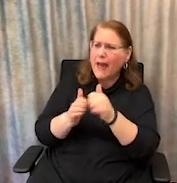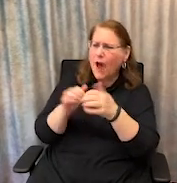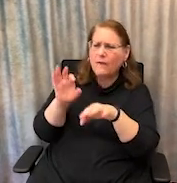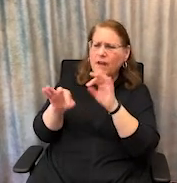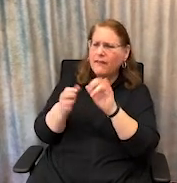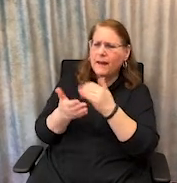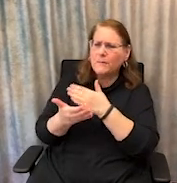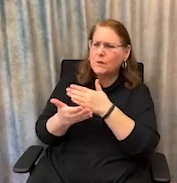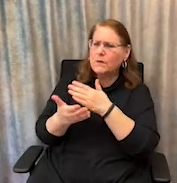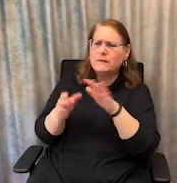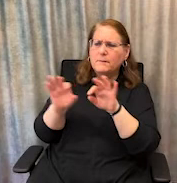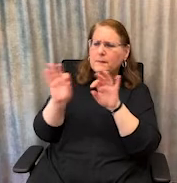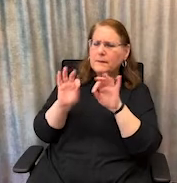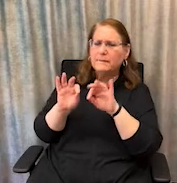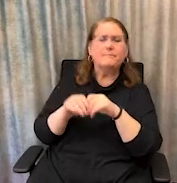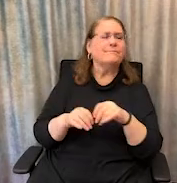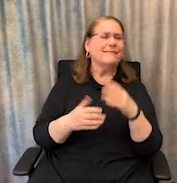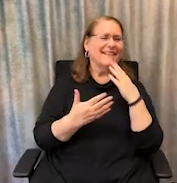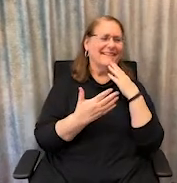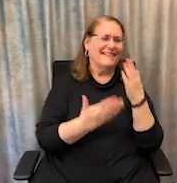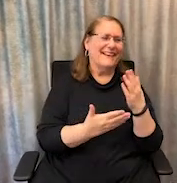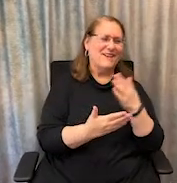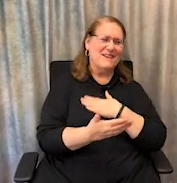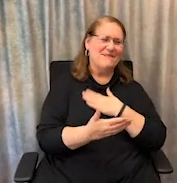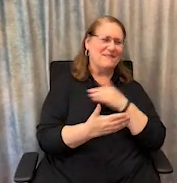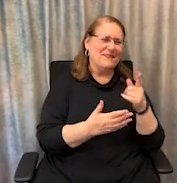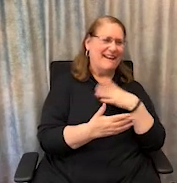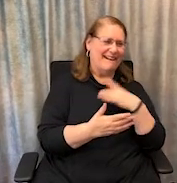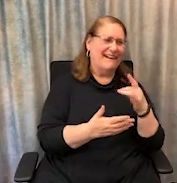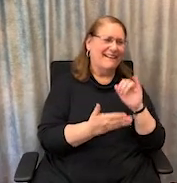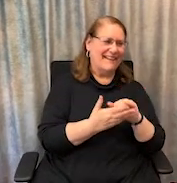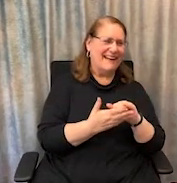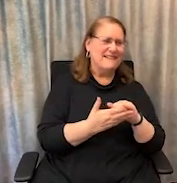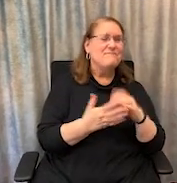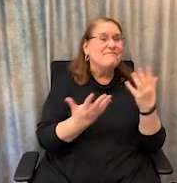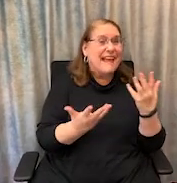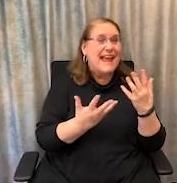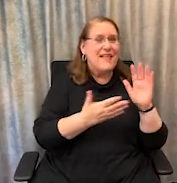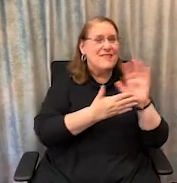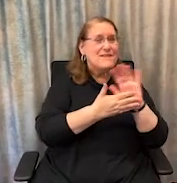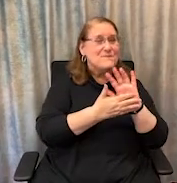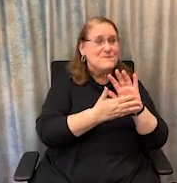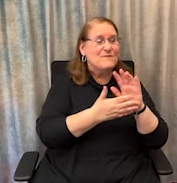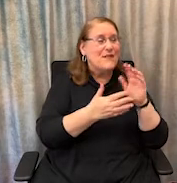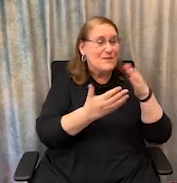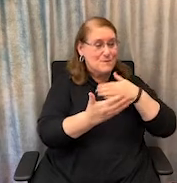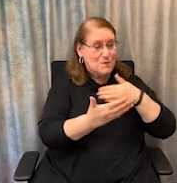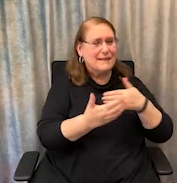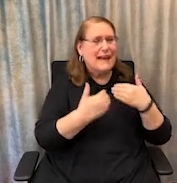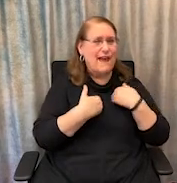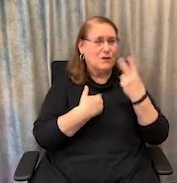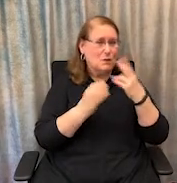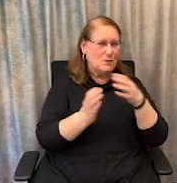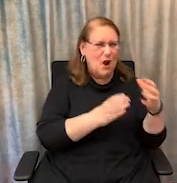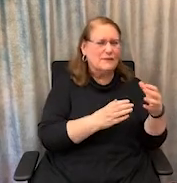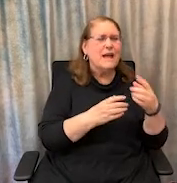you? How did you? Yeah, thank you. Nice that you liked it. I think in concerning the music, our film has two parts. The first